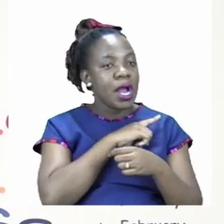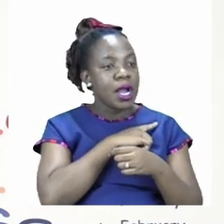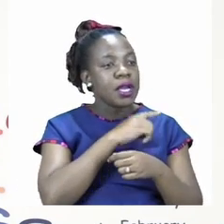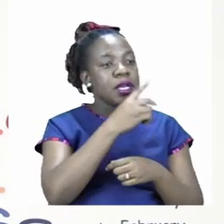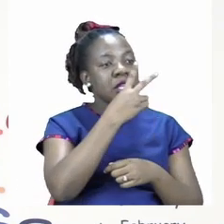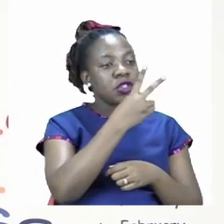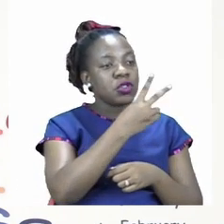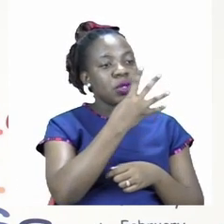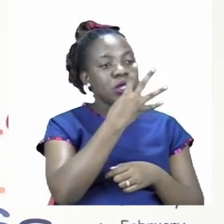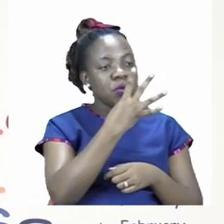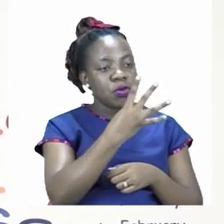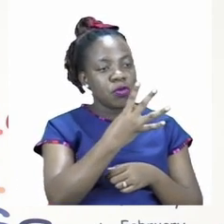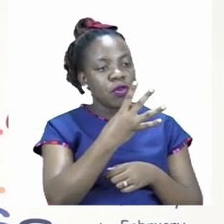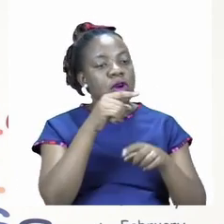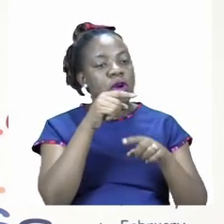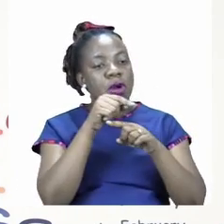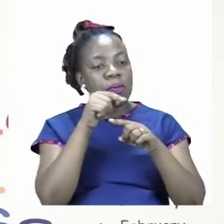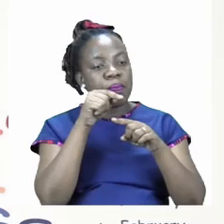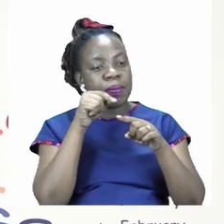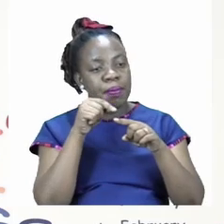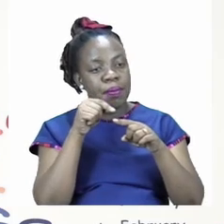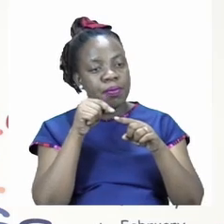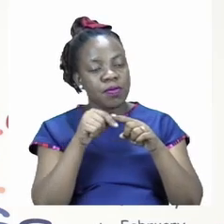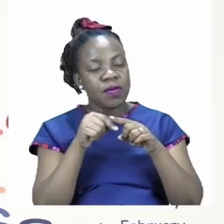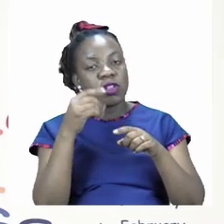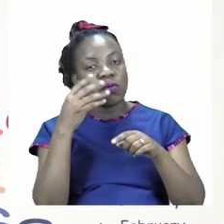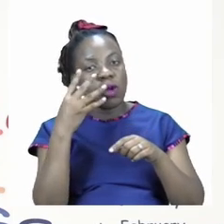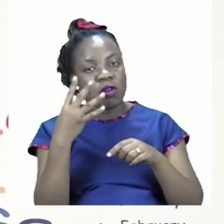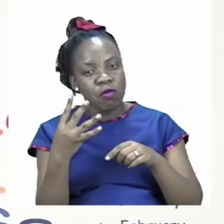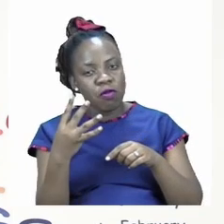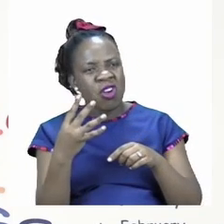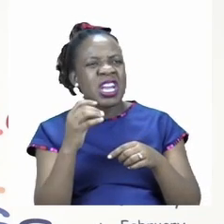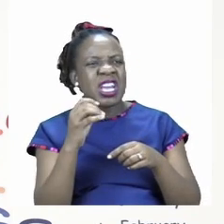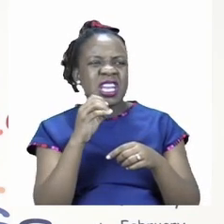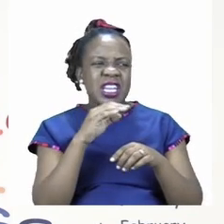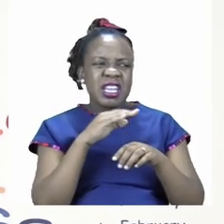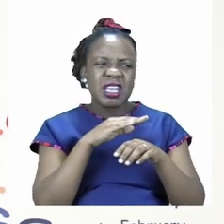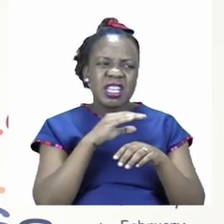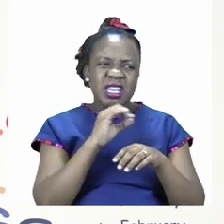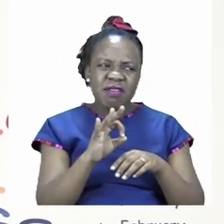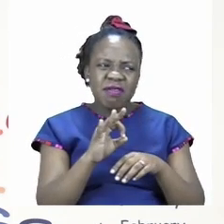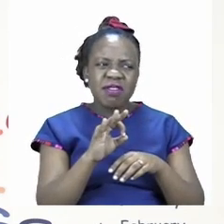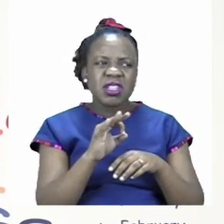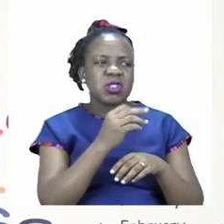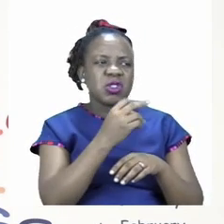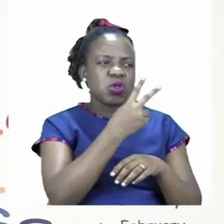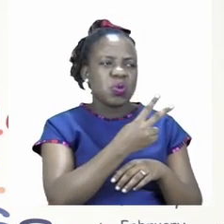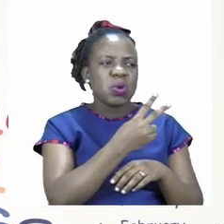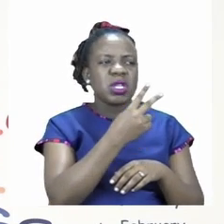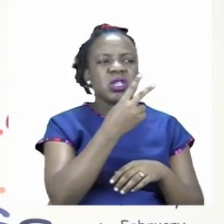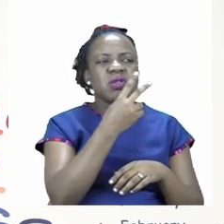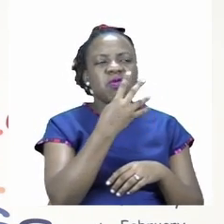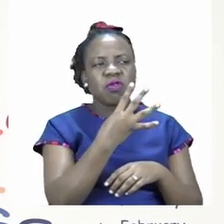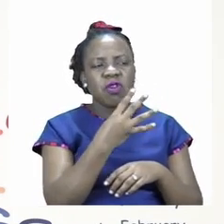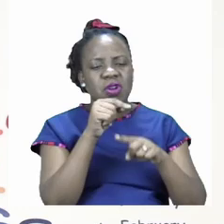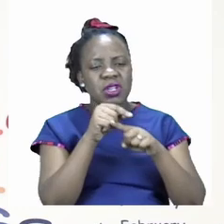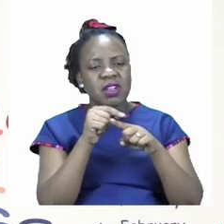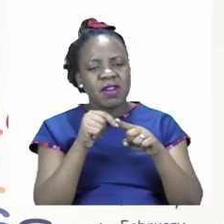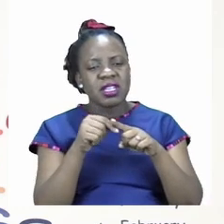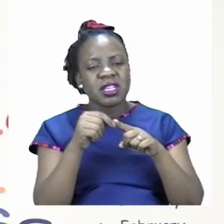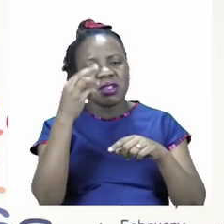say 3, 3, 3, and 3. But it's not 3, it is 4. So we go ahead with